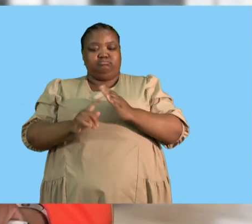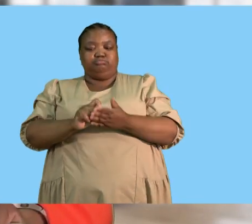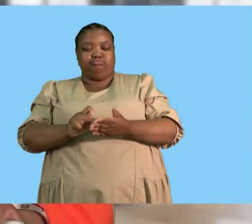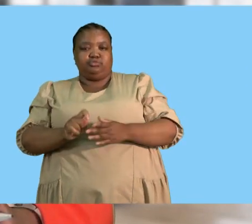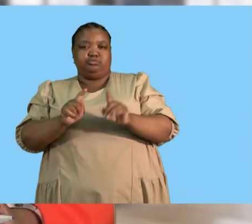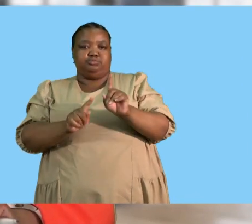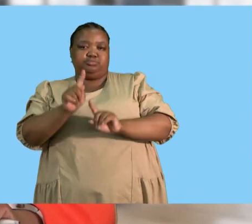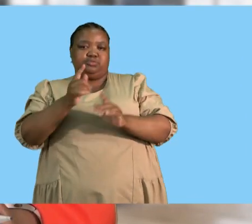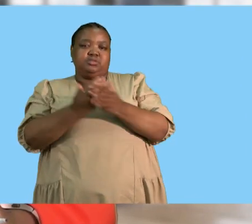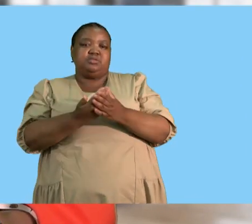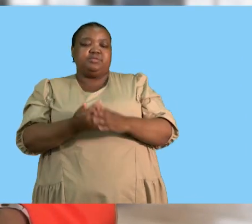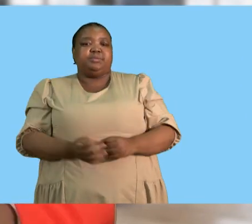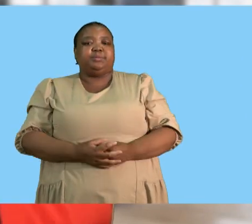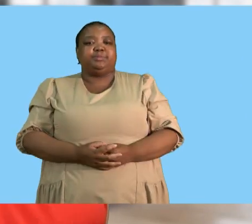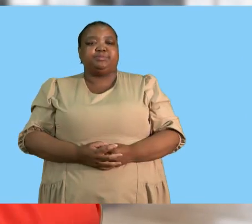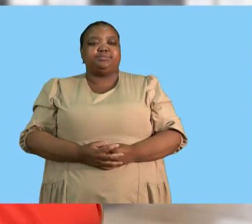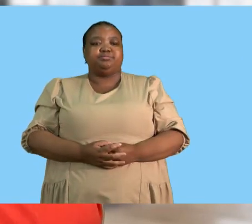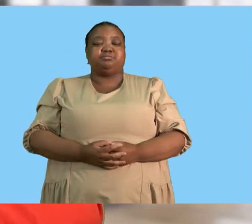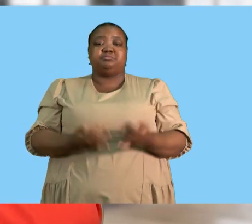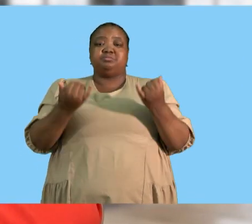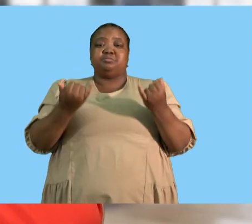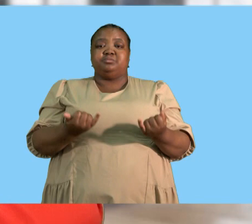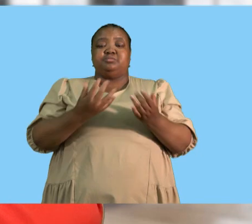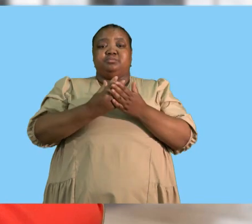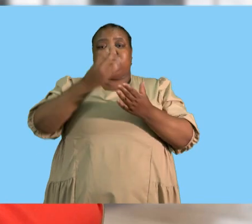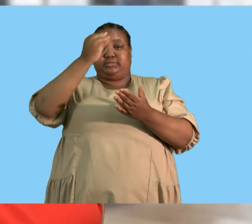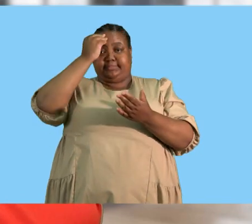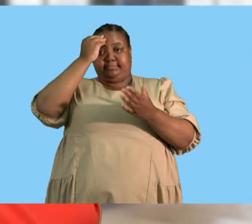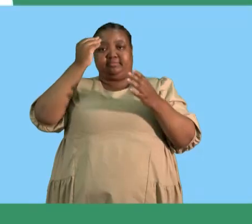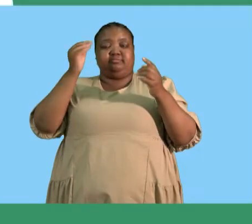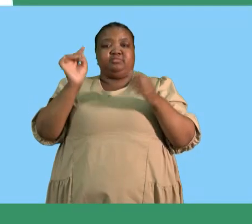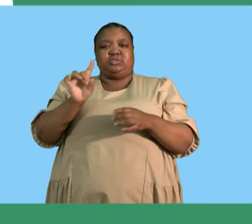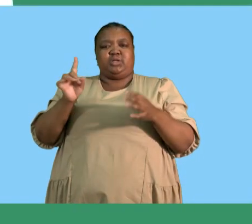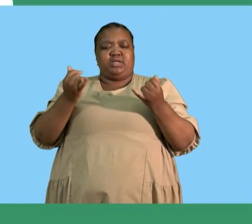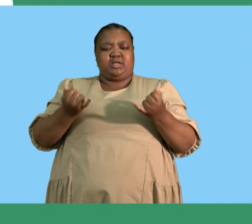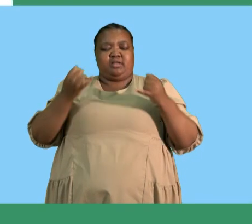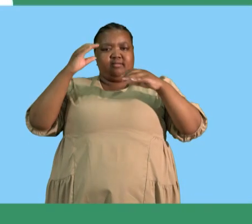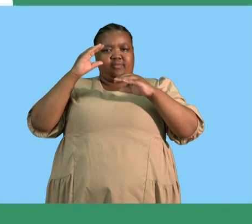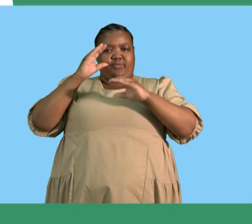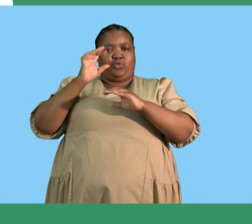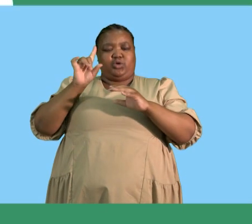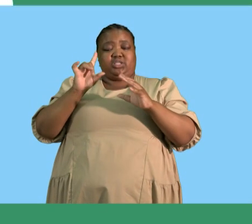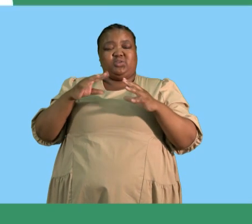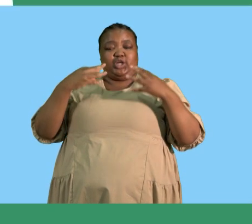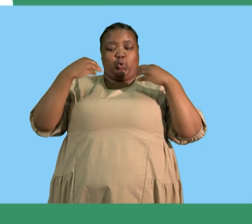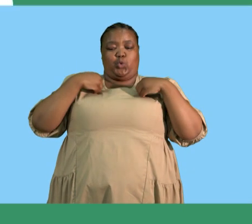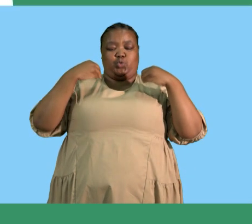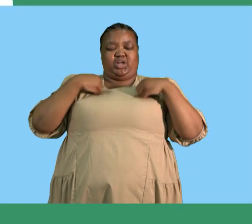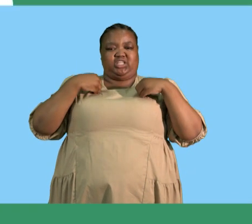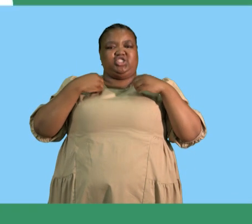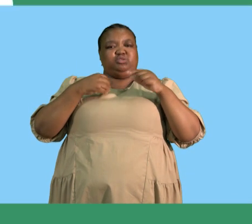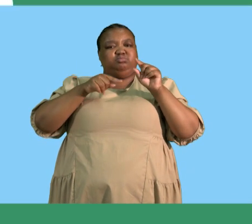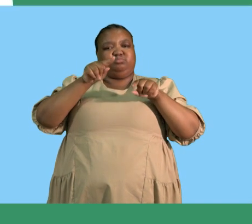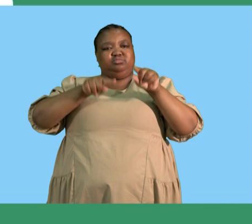examination. Now, in this lesson, we are going to be focusing on forms of ownership